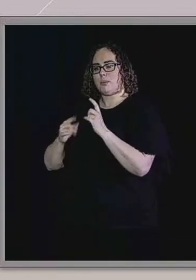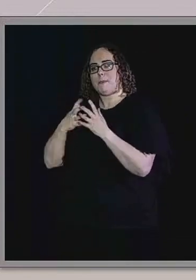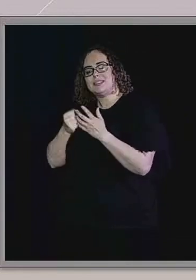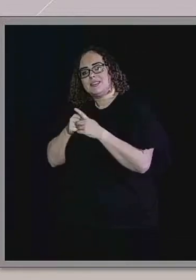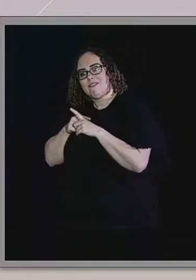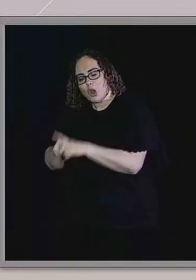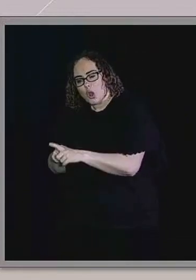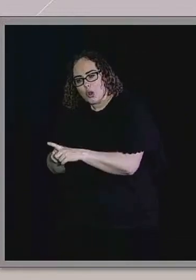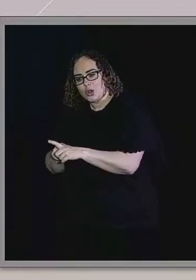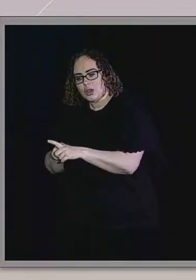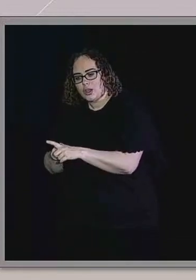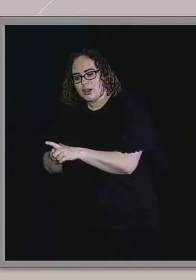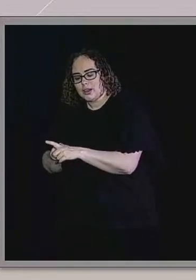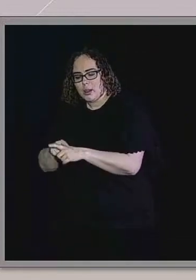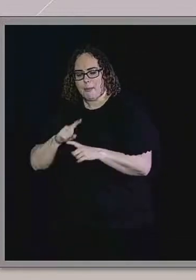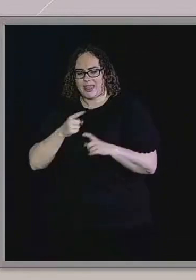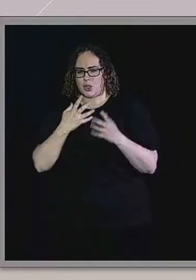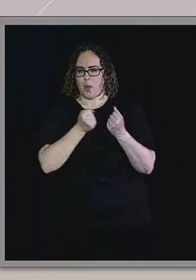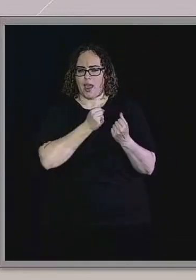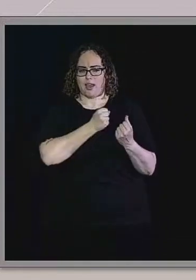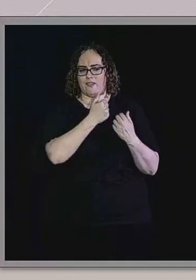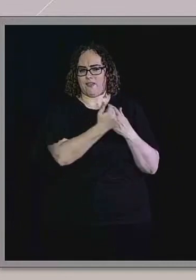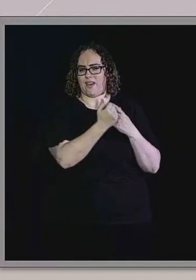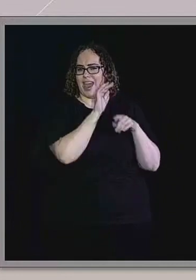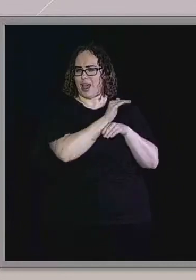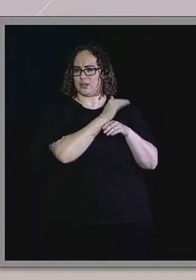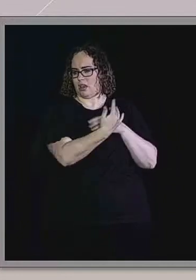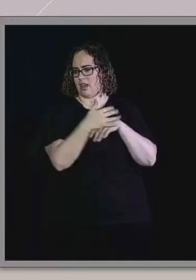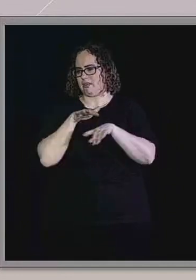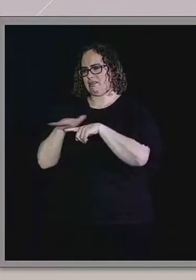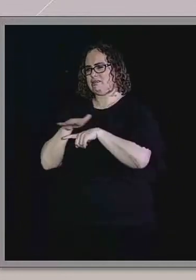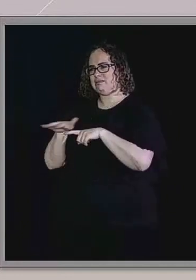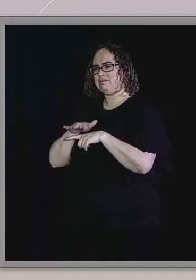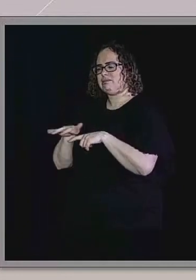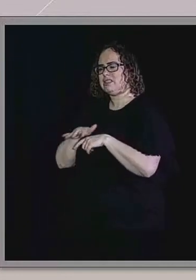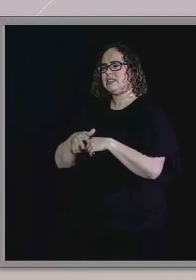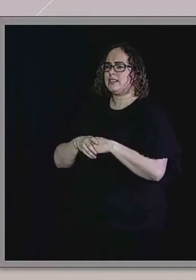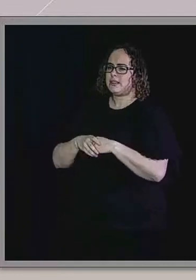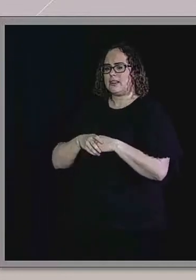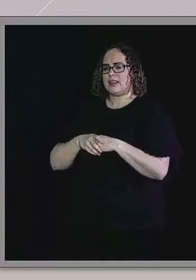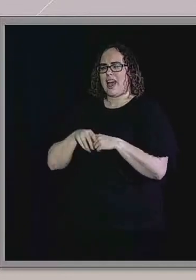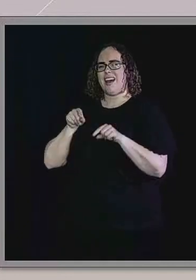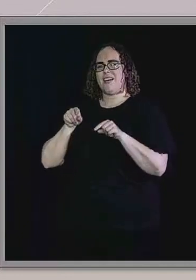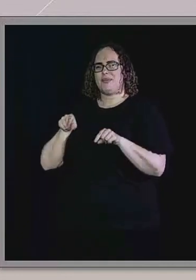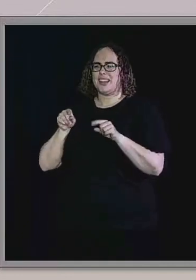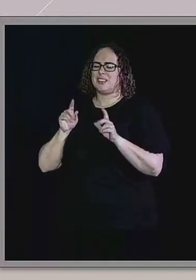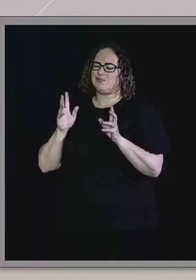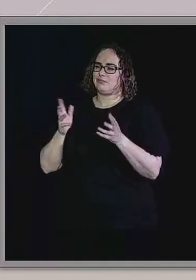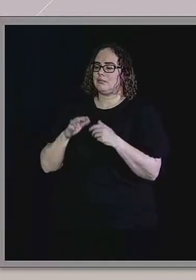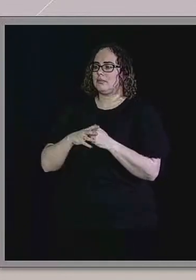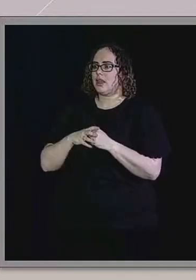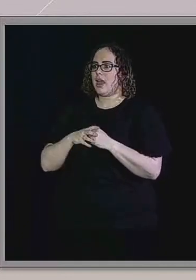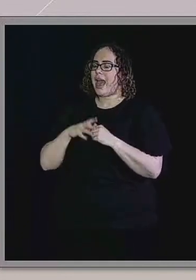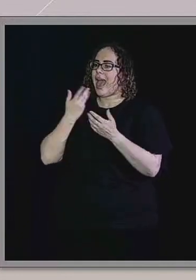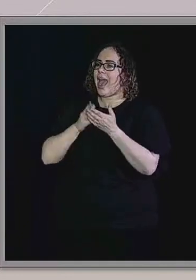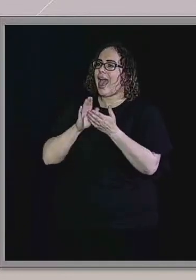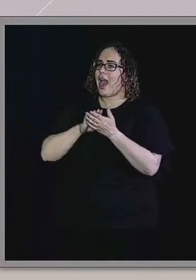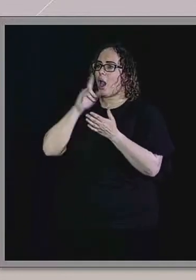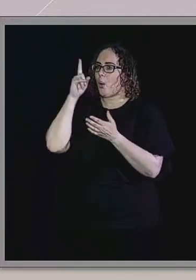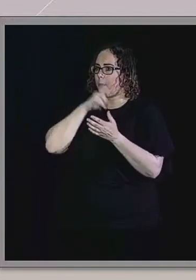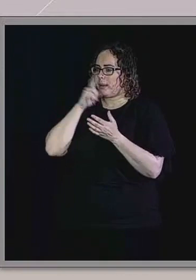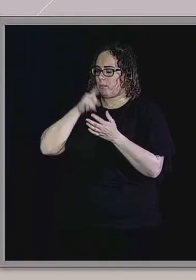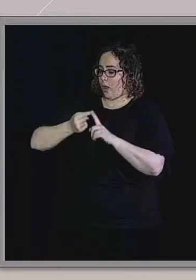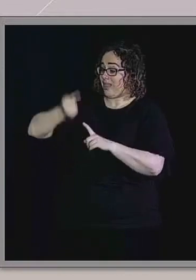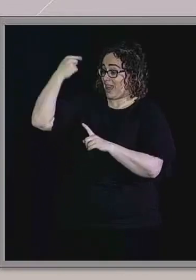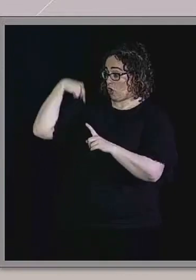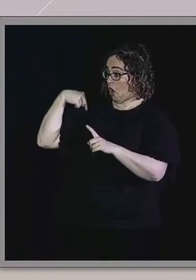they just lied to you, and that's not someone doing it intentionally. It was just the way of the world. It's the way that how people operate at that time. So I was